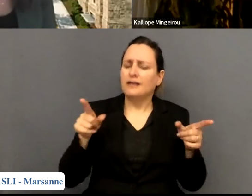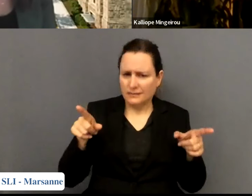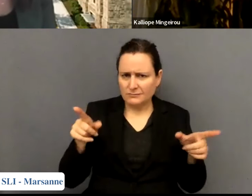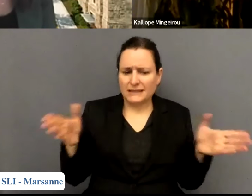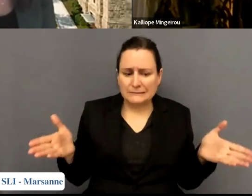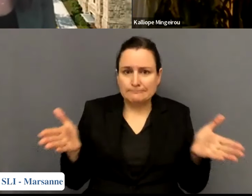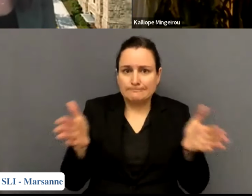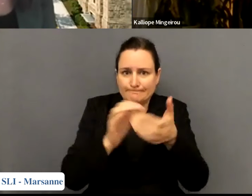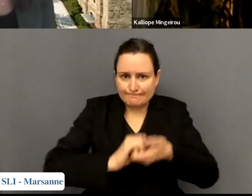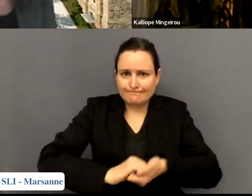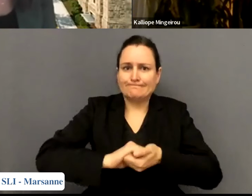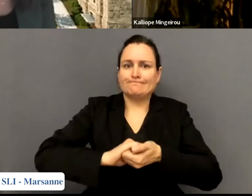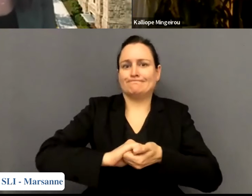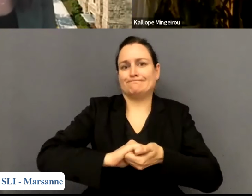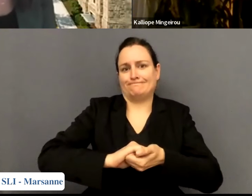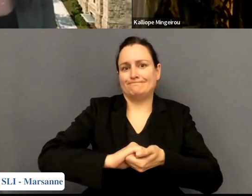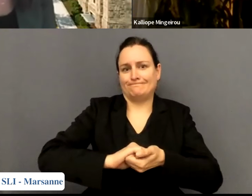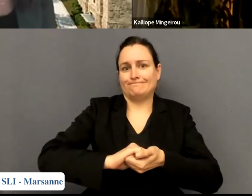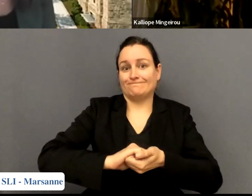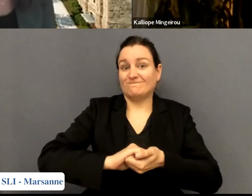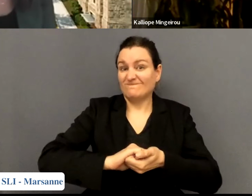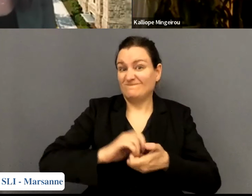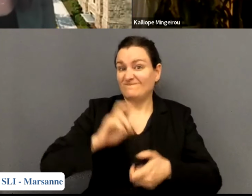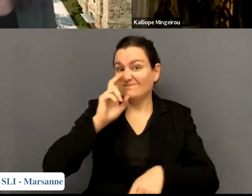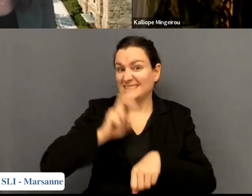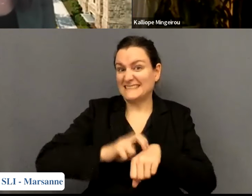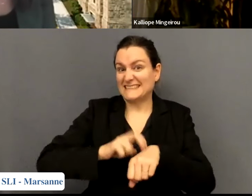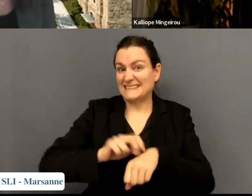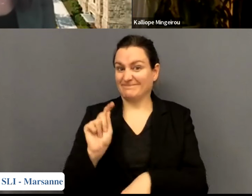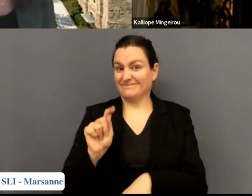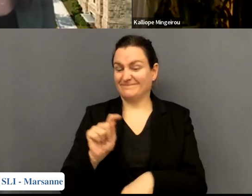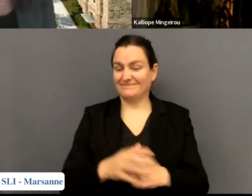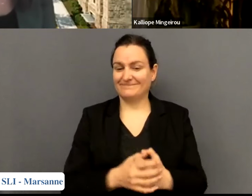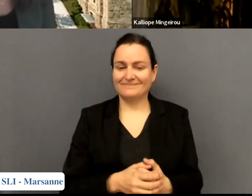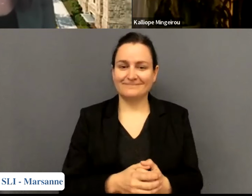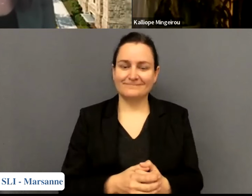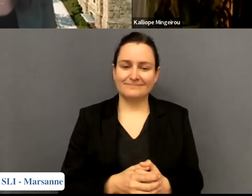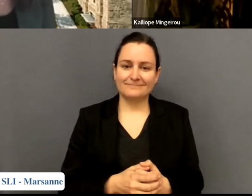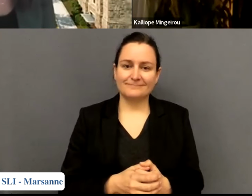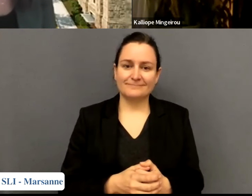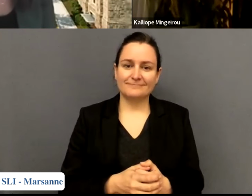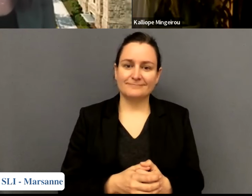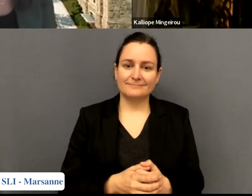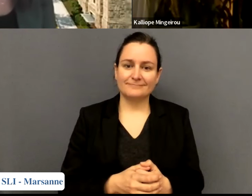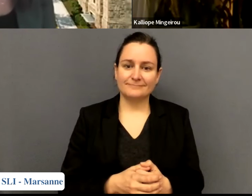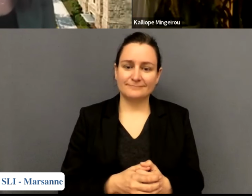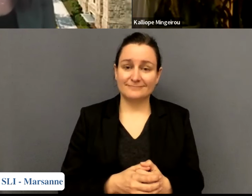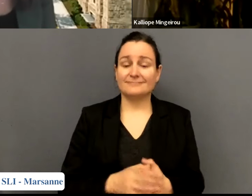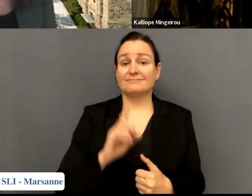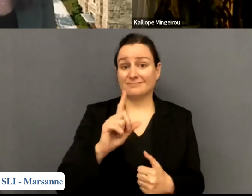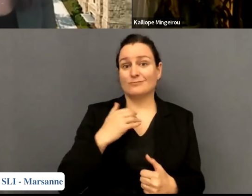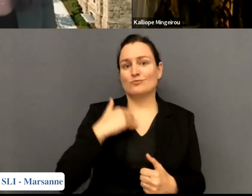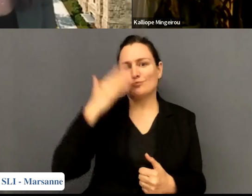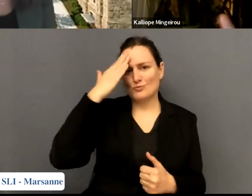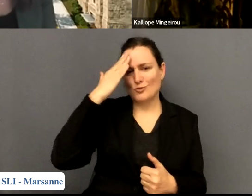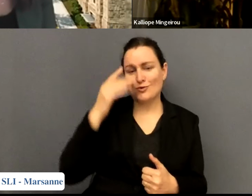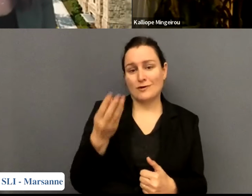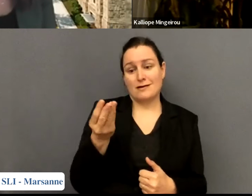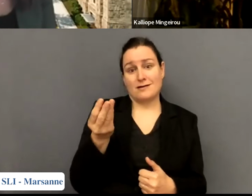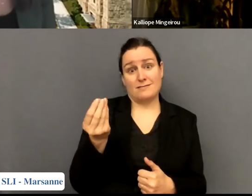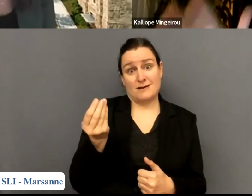today. And what we know mostly, it's around the cash transfers. And as we heard from